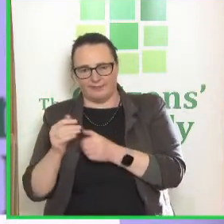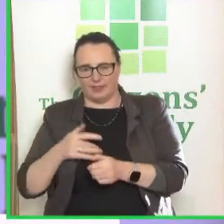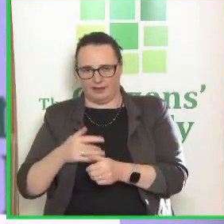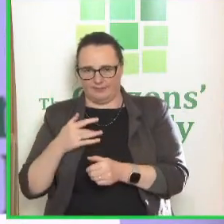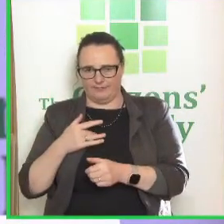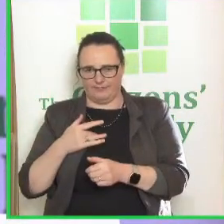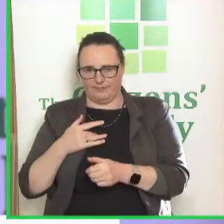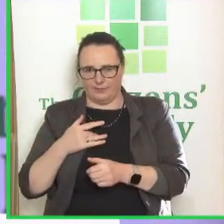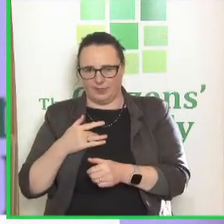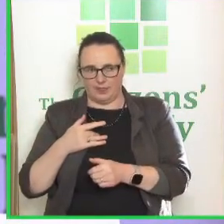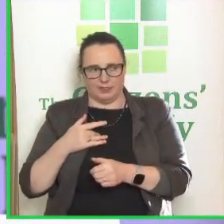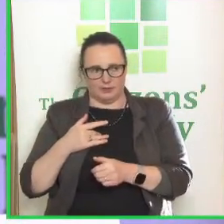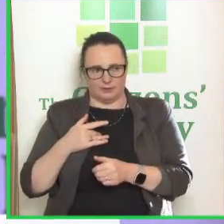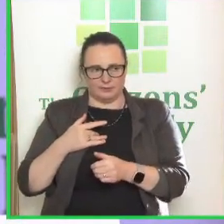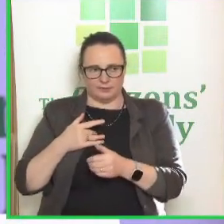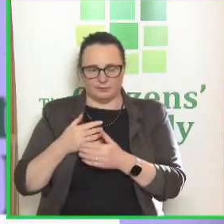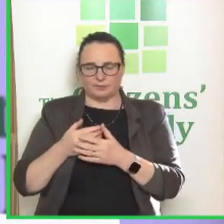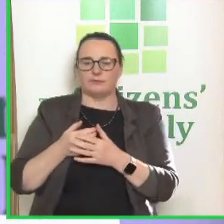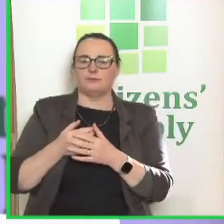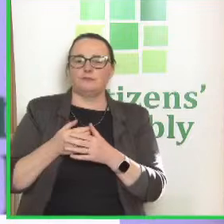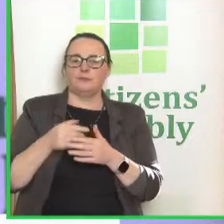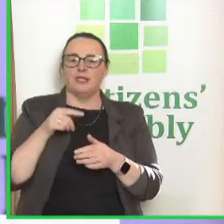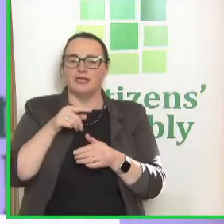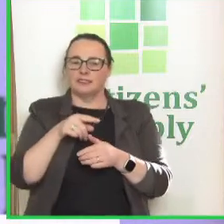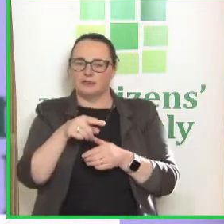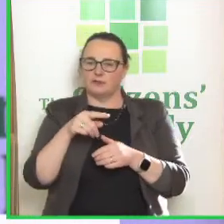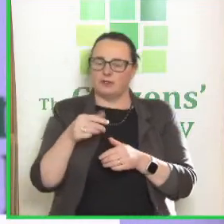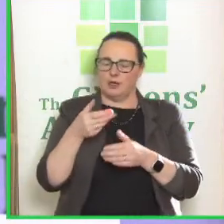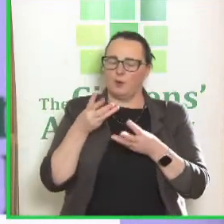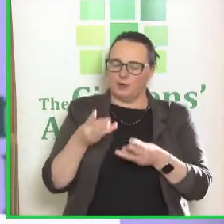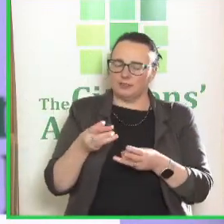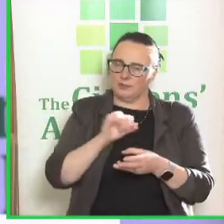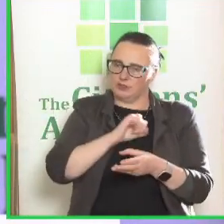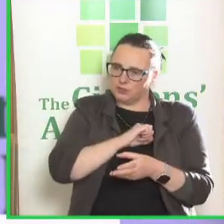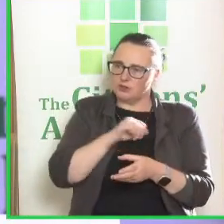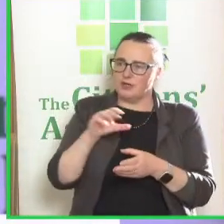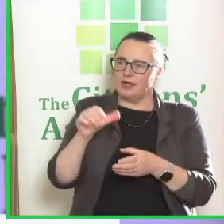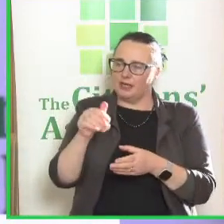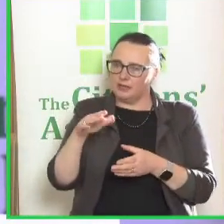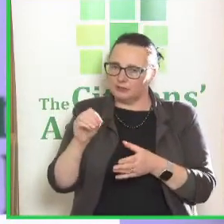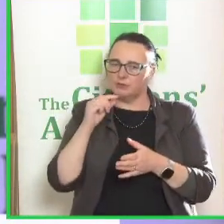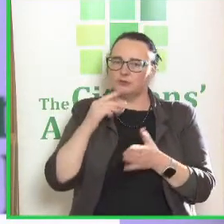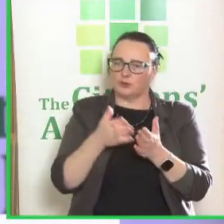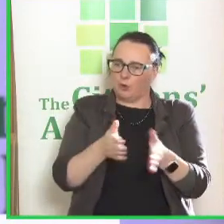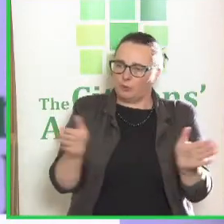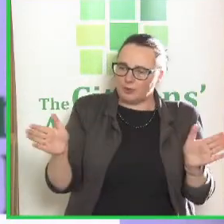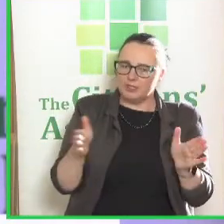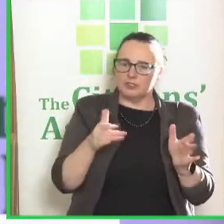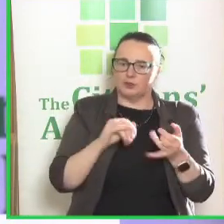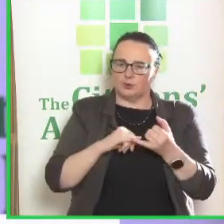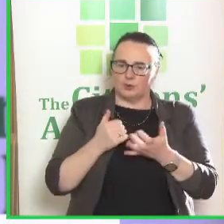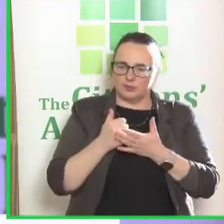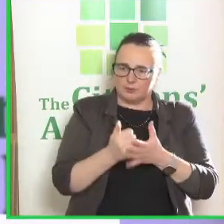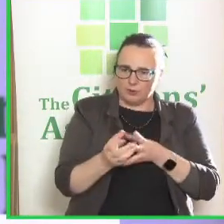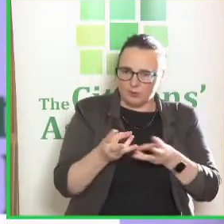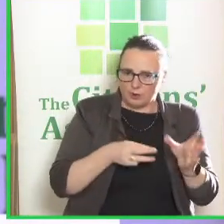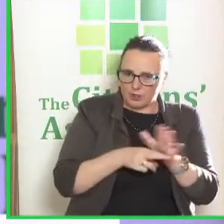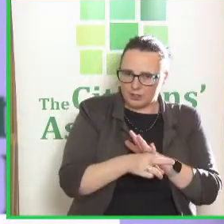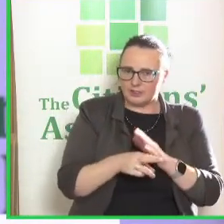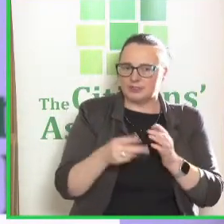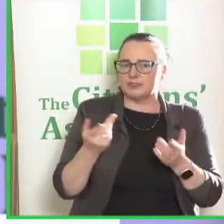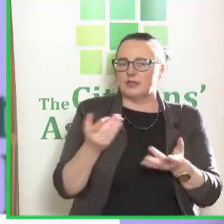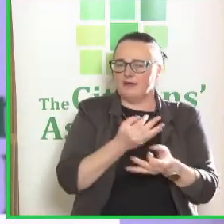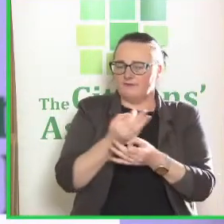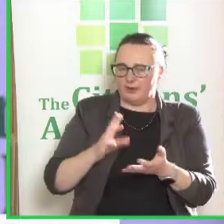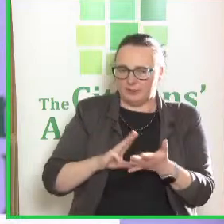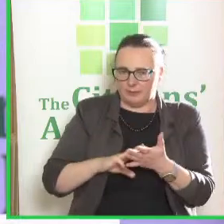to expand the use of naloxone, making it more accessible to support workers, peers and family members. And I'm